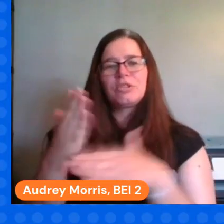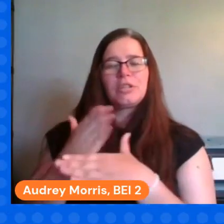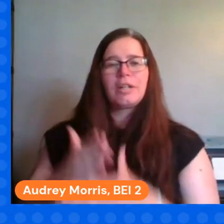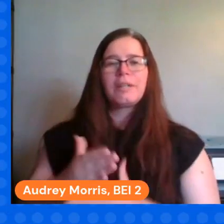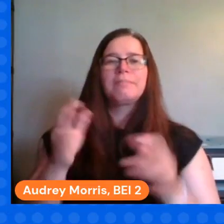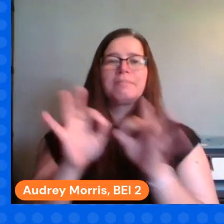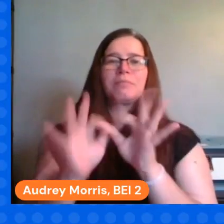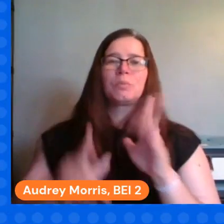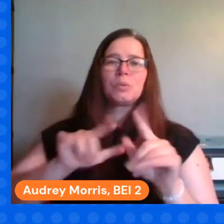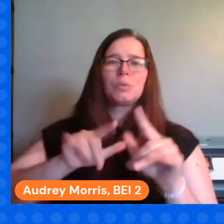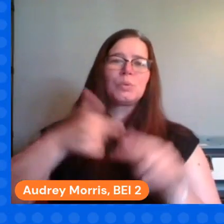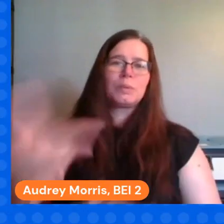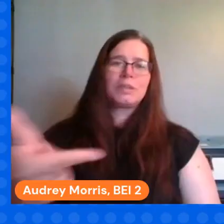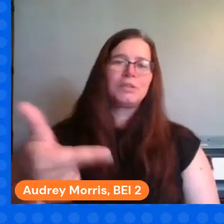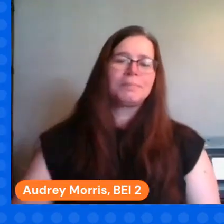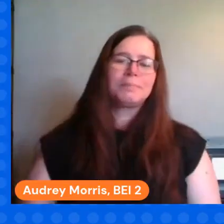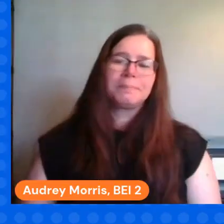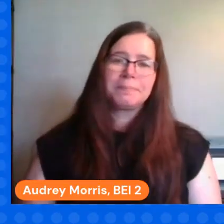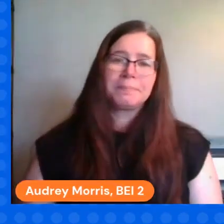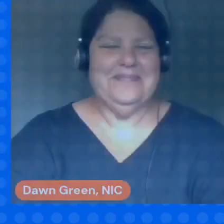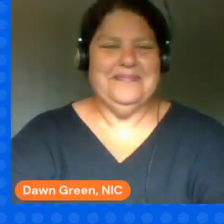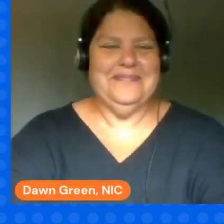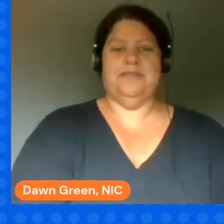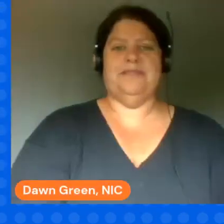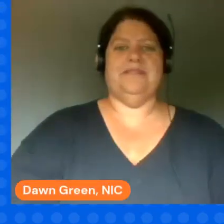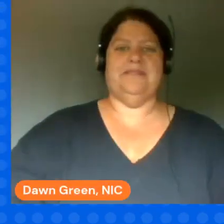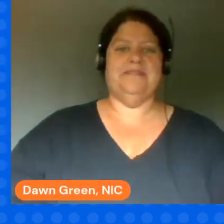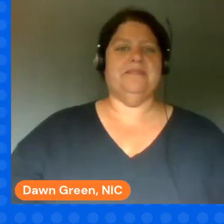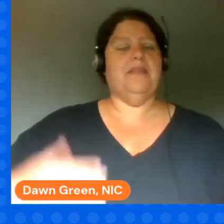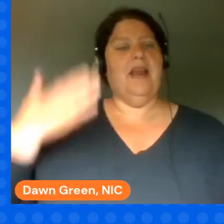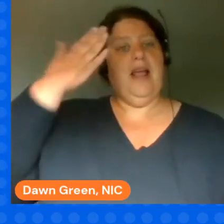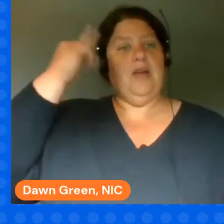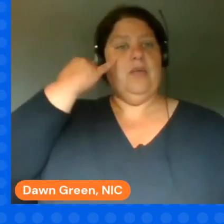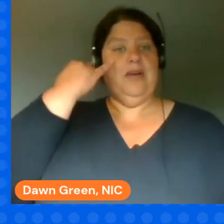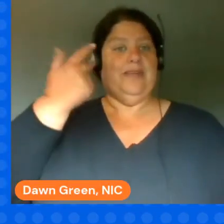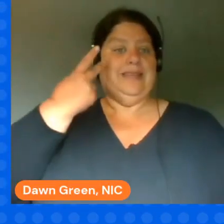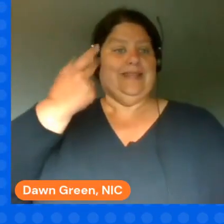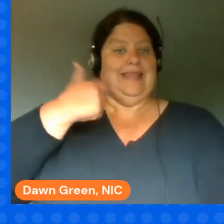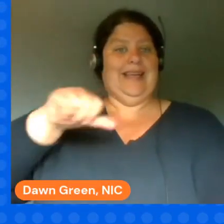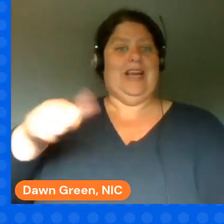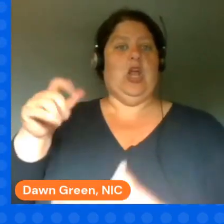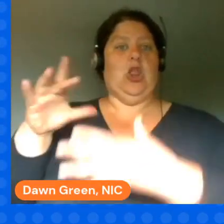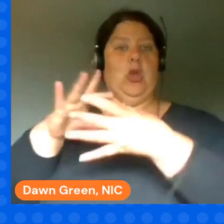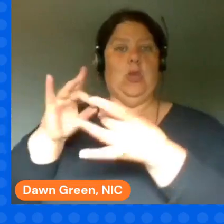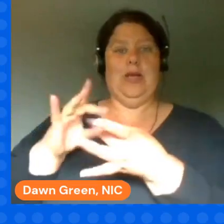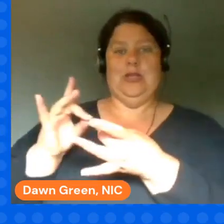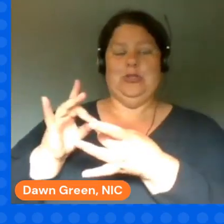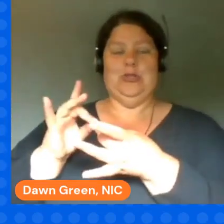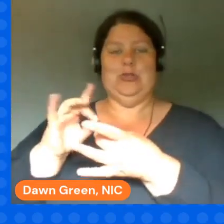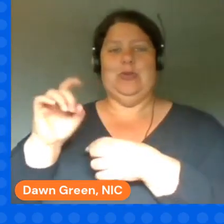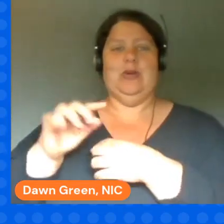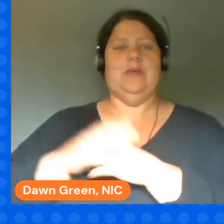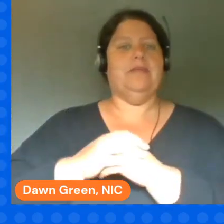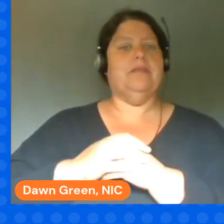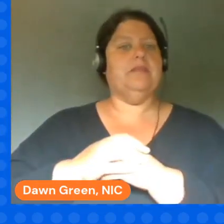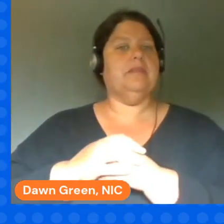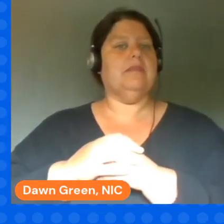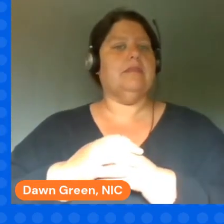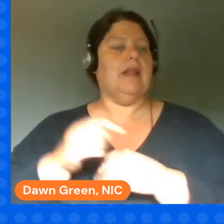I don't know if we see any other questions or comments. I might just mention that